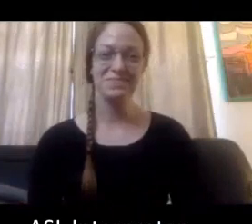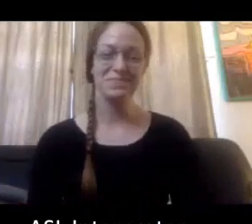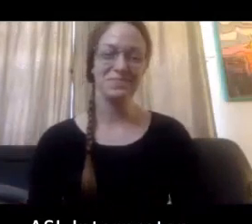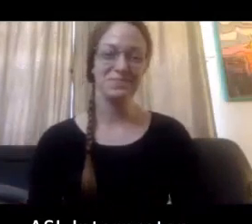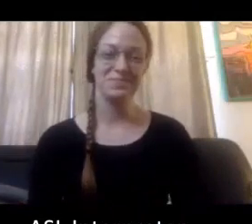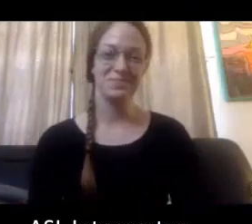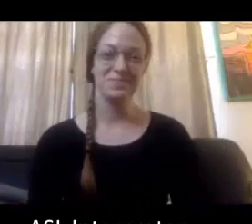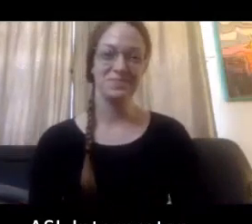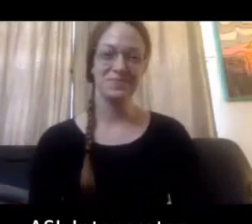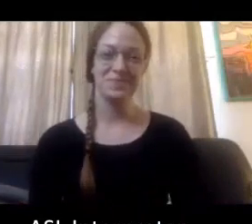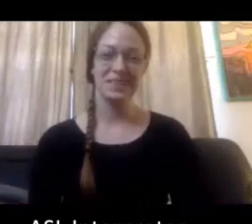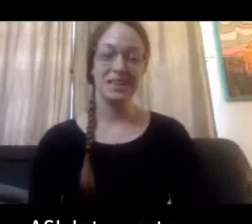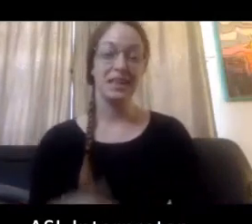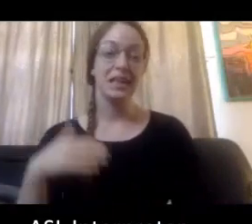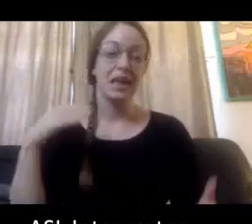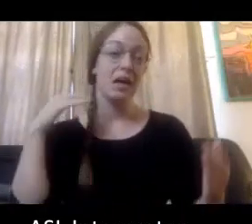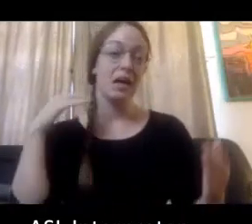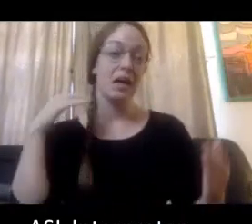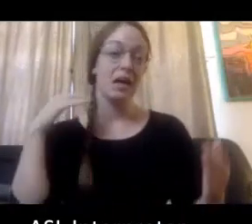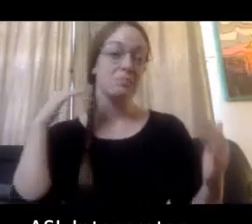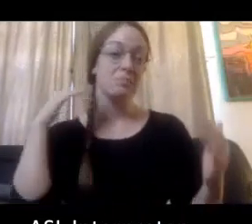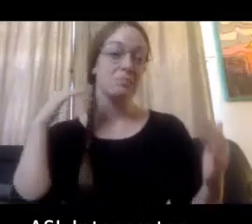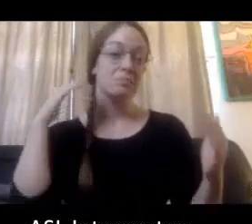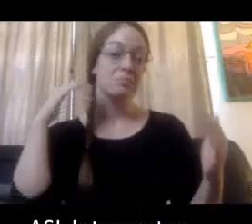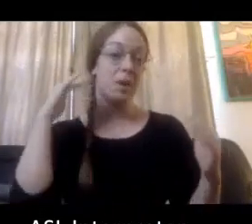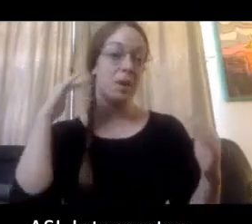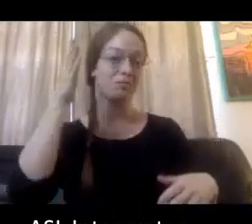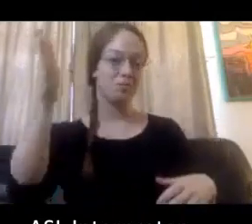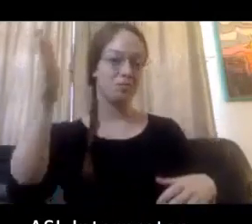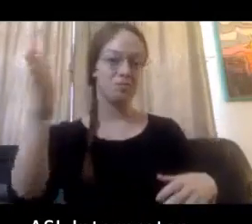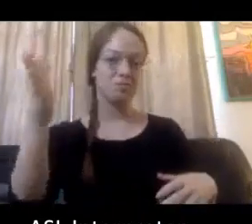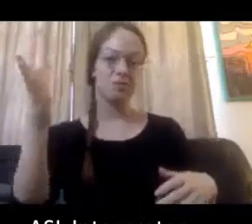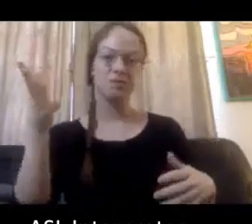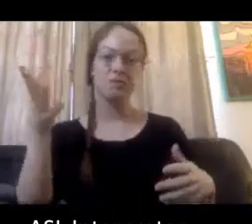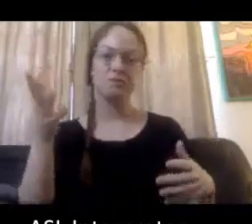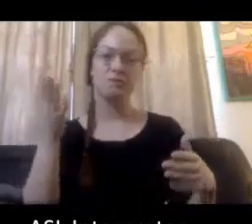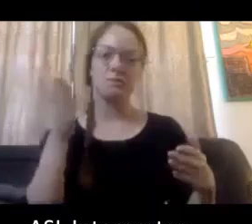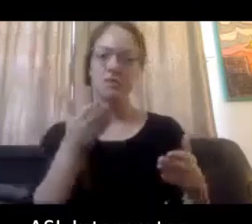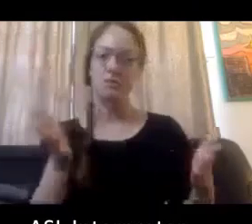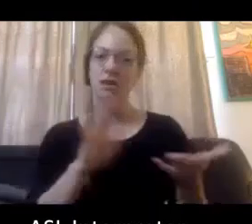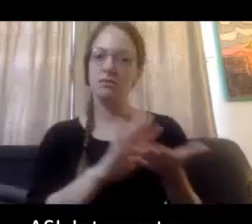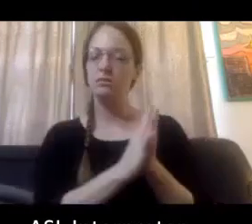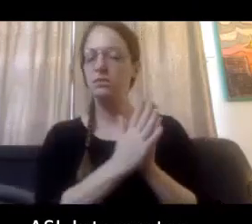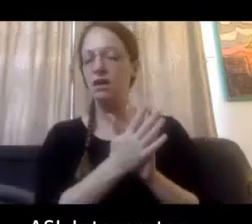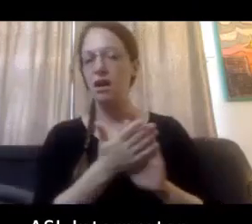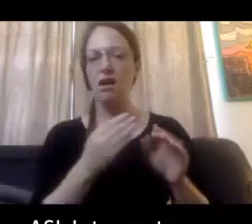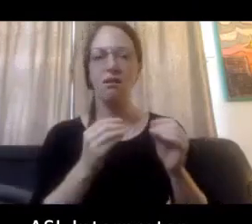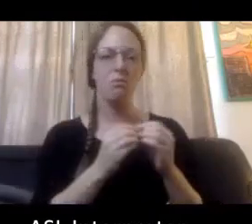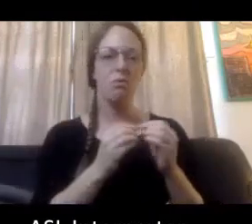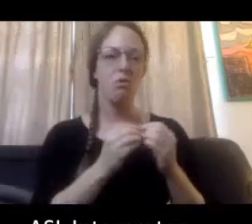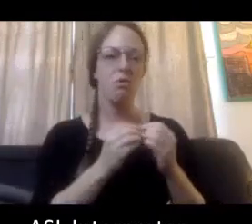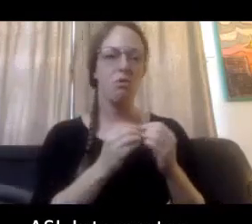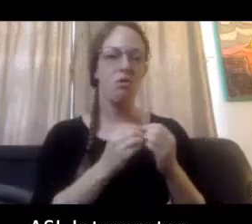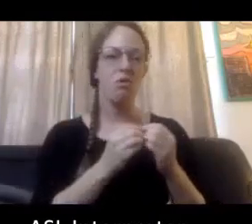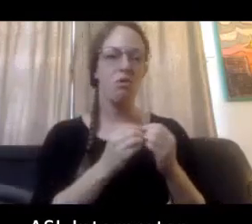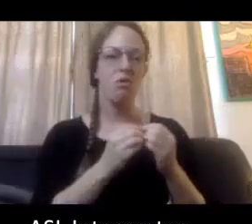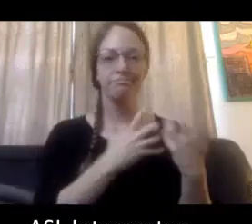hope that in the future things are going to get a lot more streamlined. Everybody.